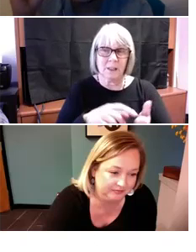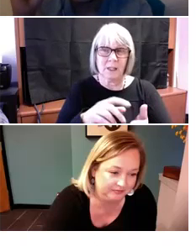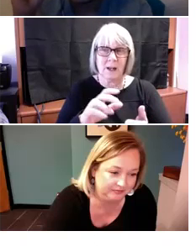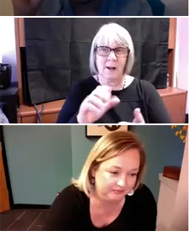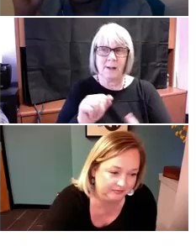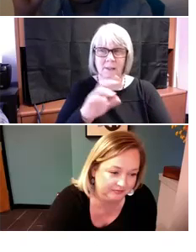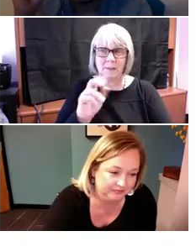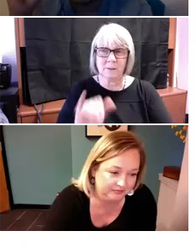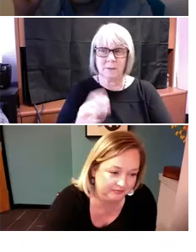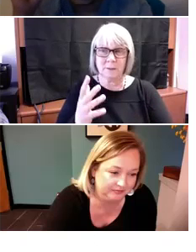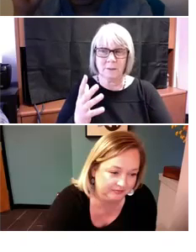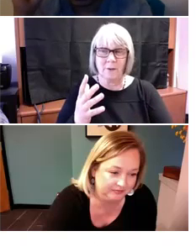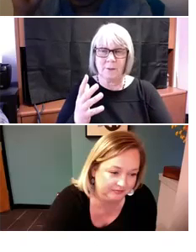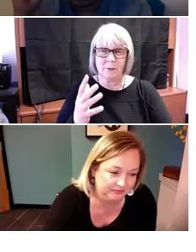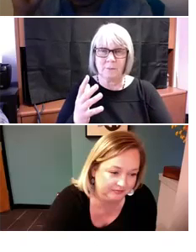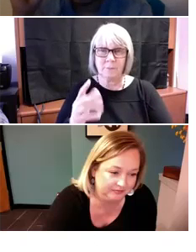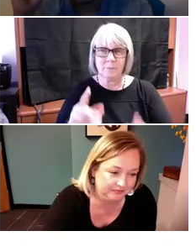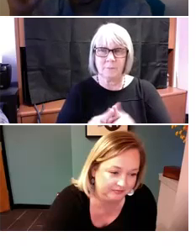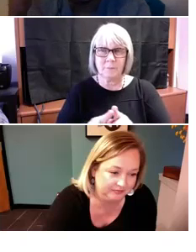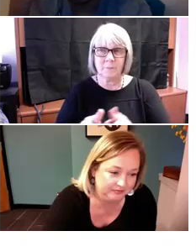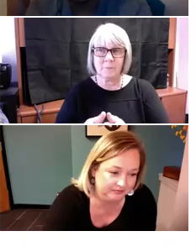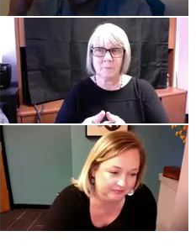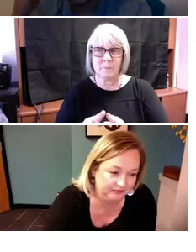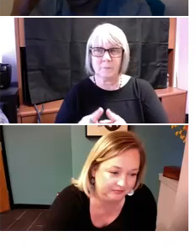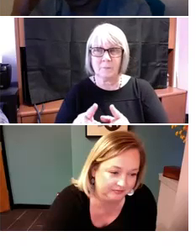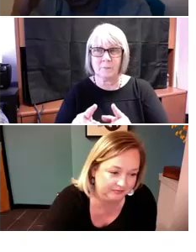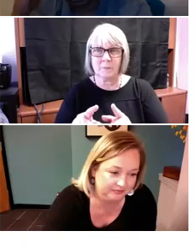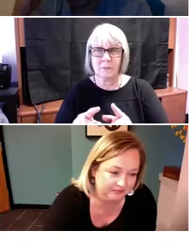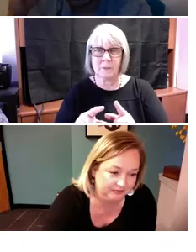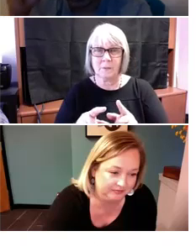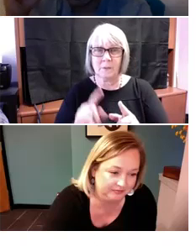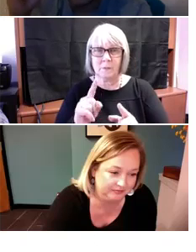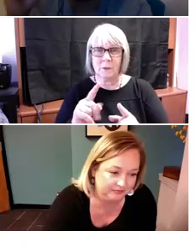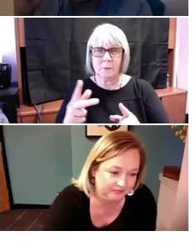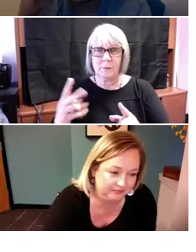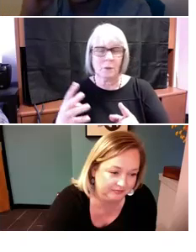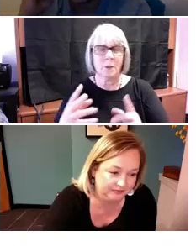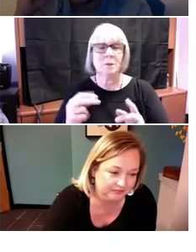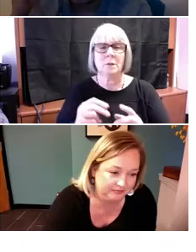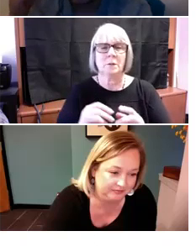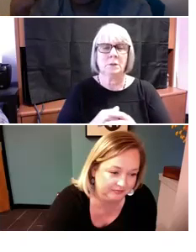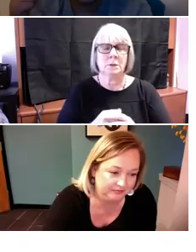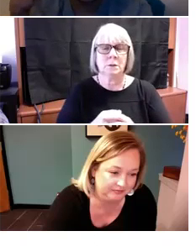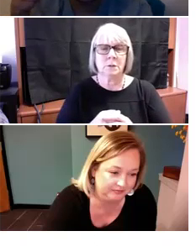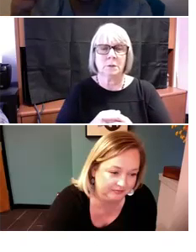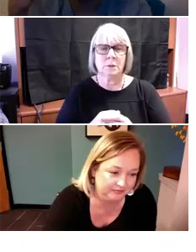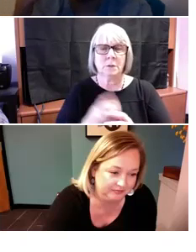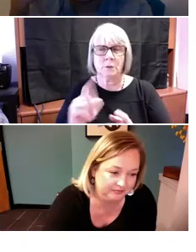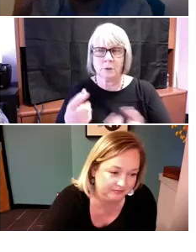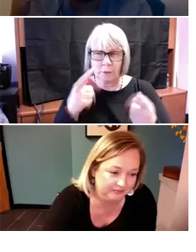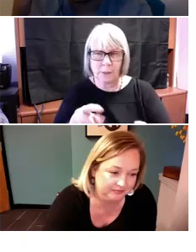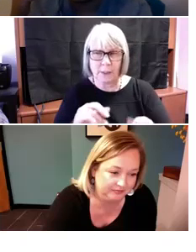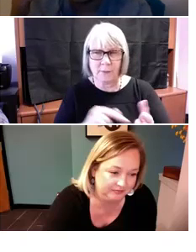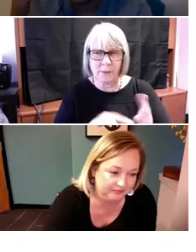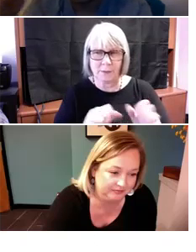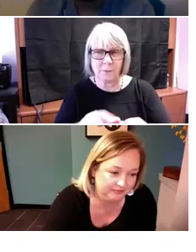lists, as Vamsi and, oh, Aman, not Vamsi and Brian says? Do you agree that this could be